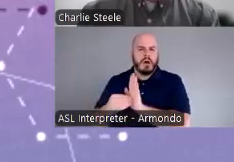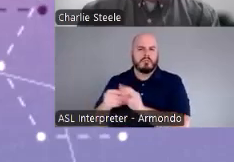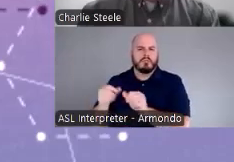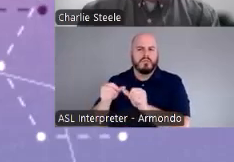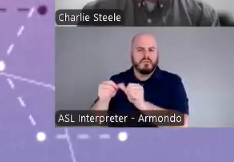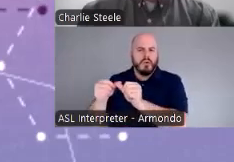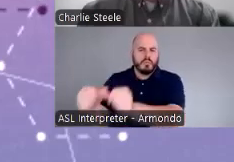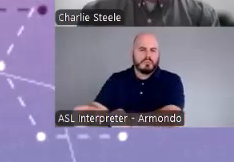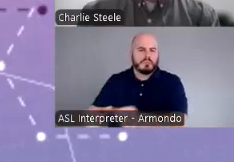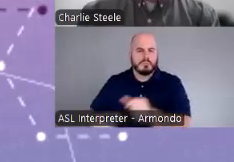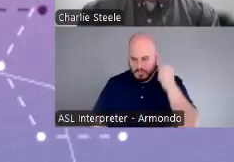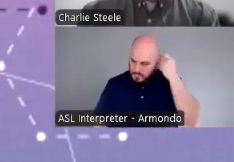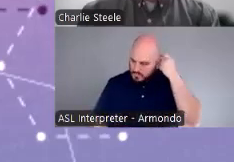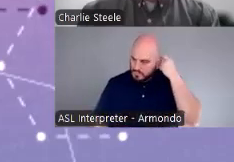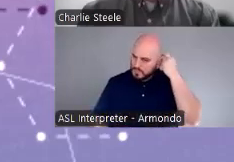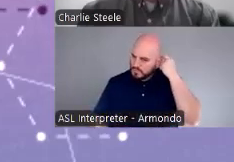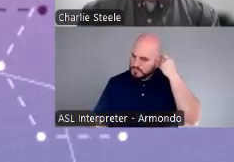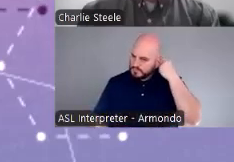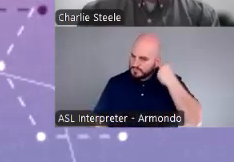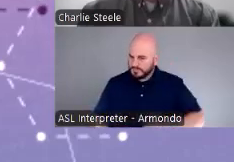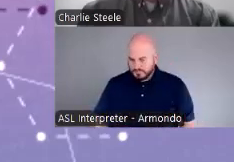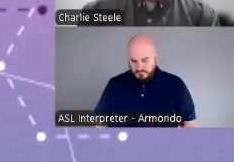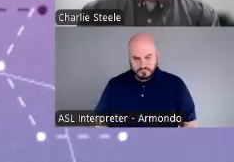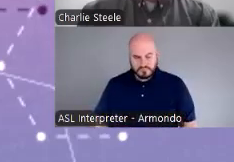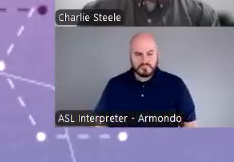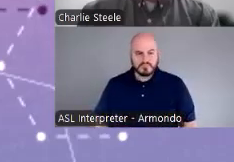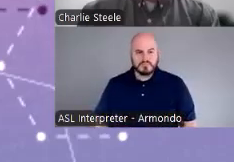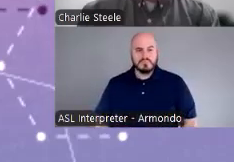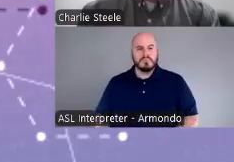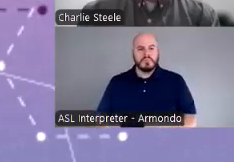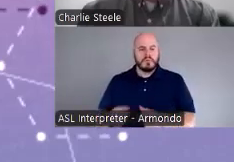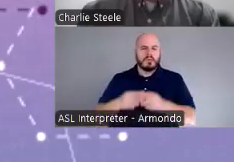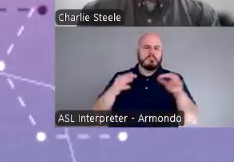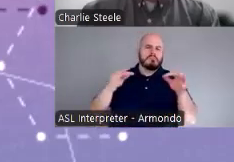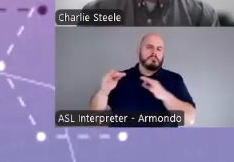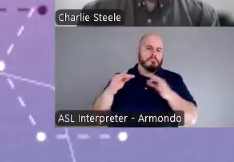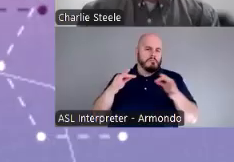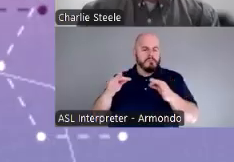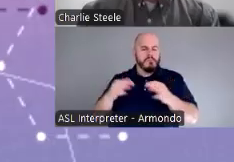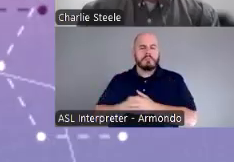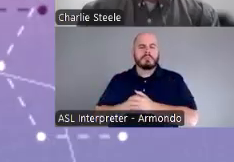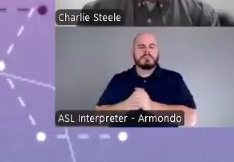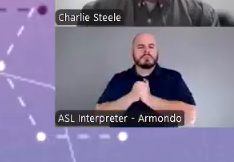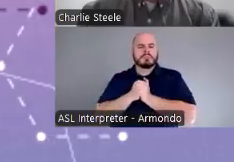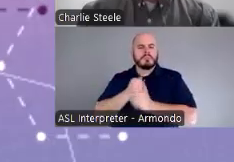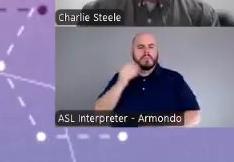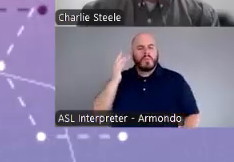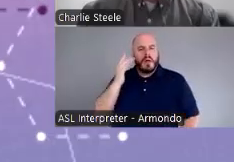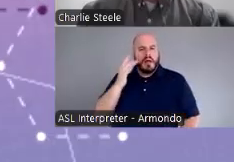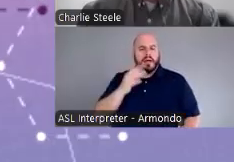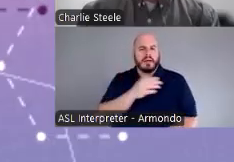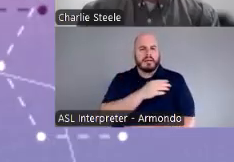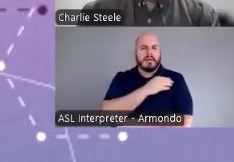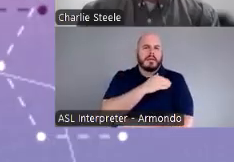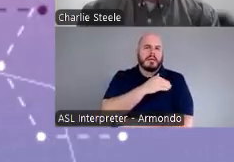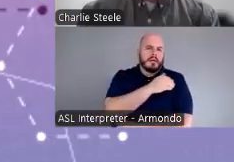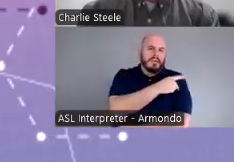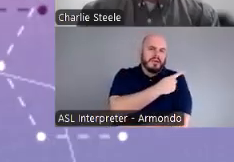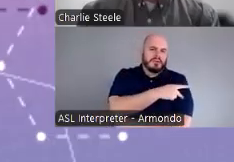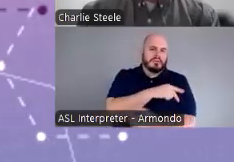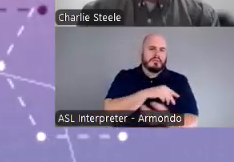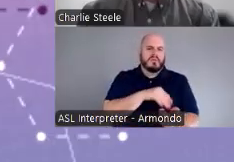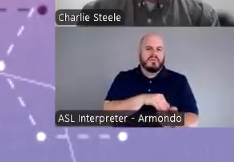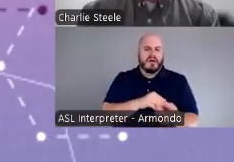So what I'll do is I'll first describe a little bit about why patient-provider partnerships are necessary, and then we'll go into the